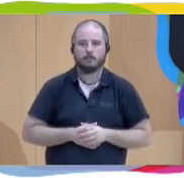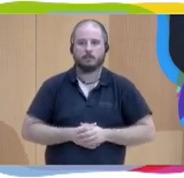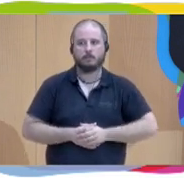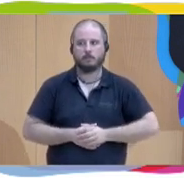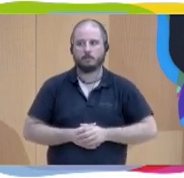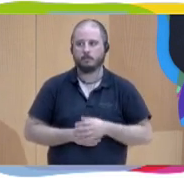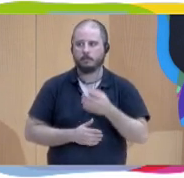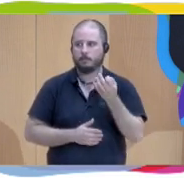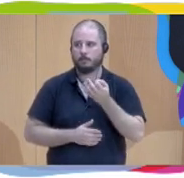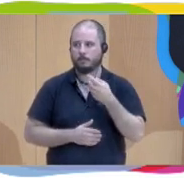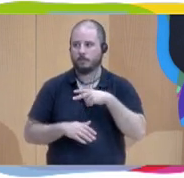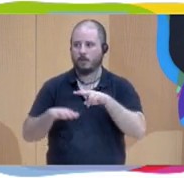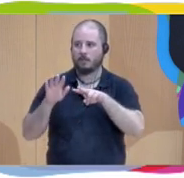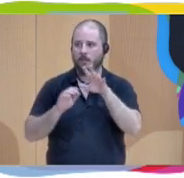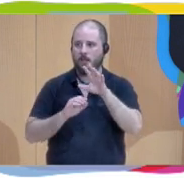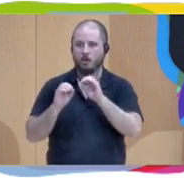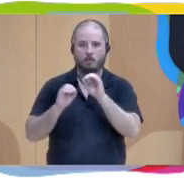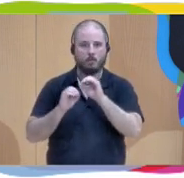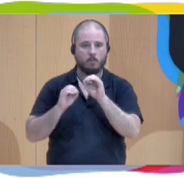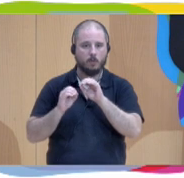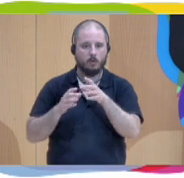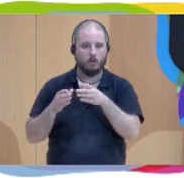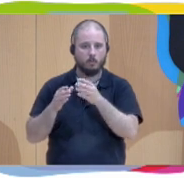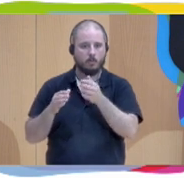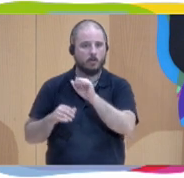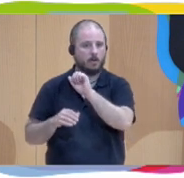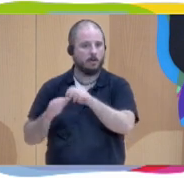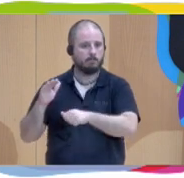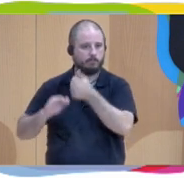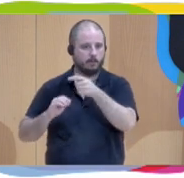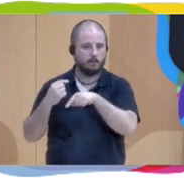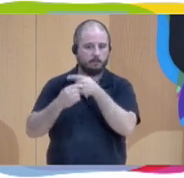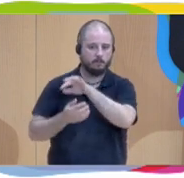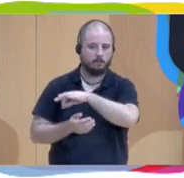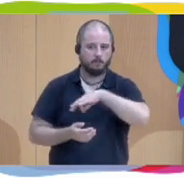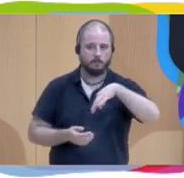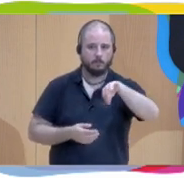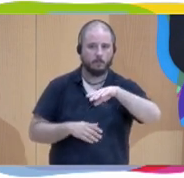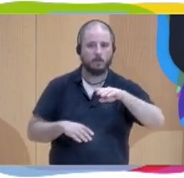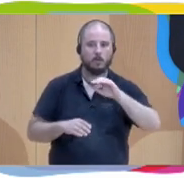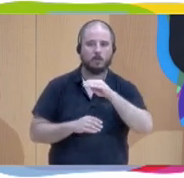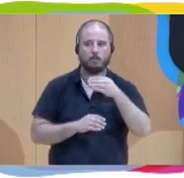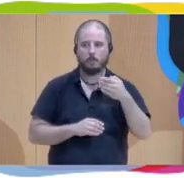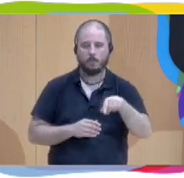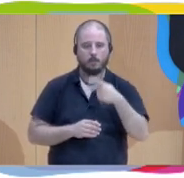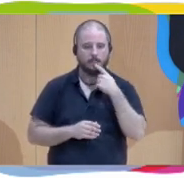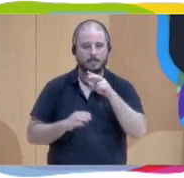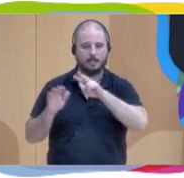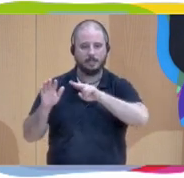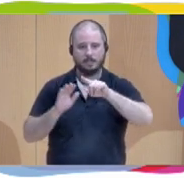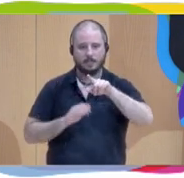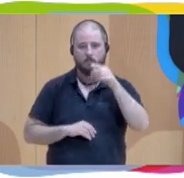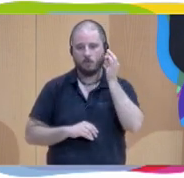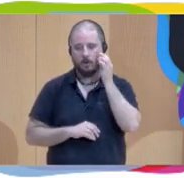C. 76% were female, 24% male. Also, this consisted of four modules